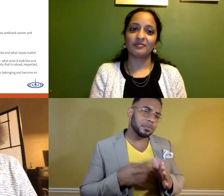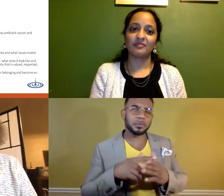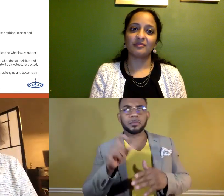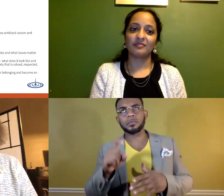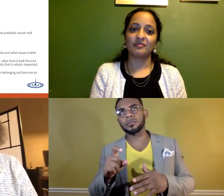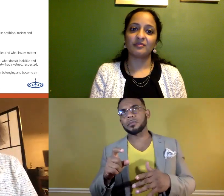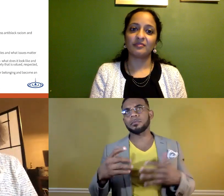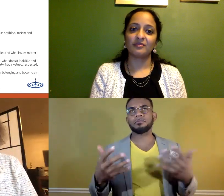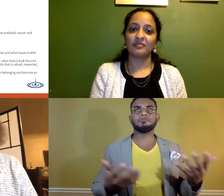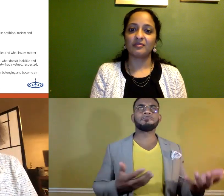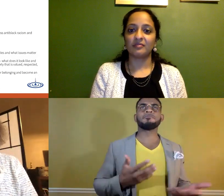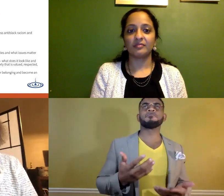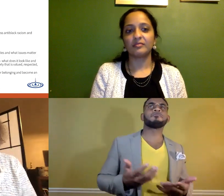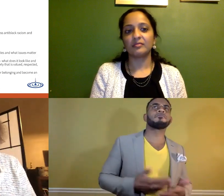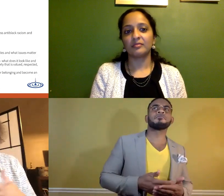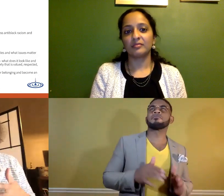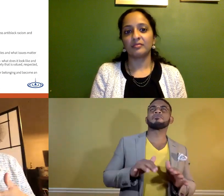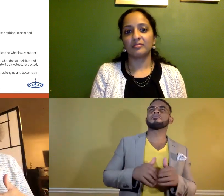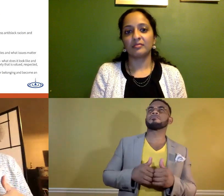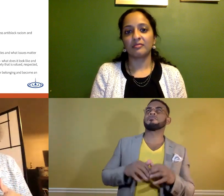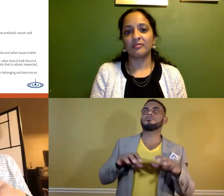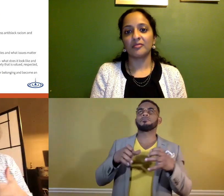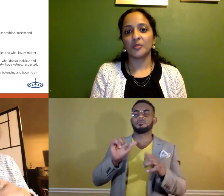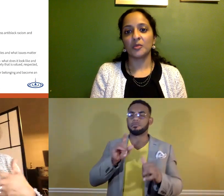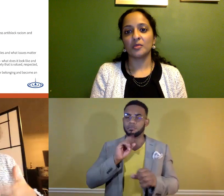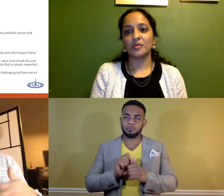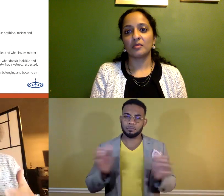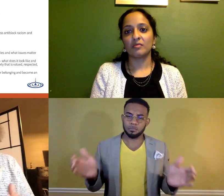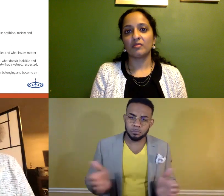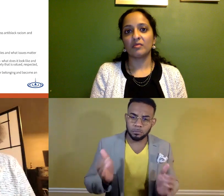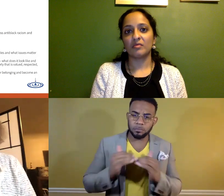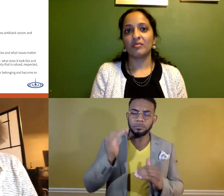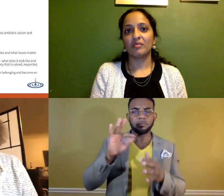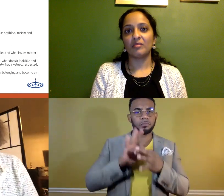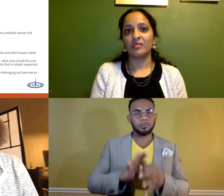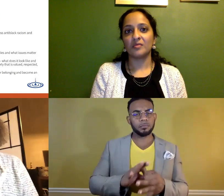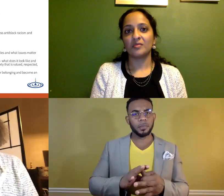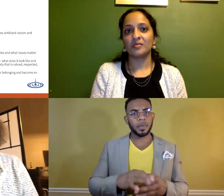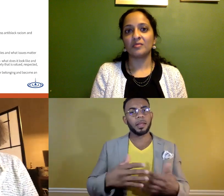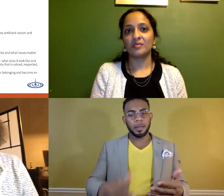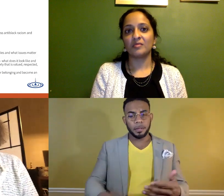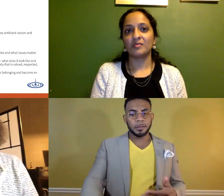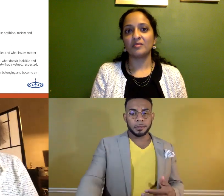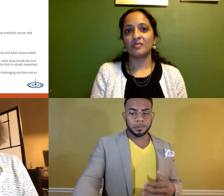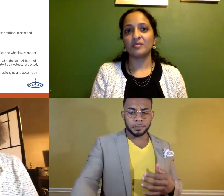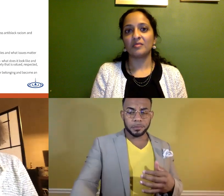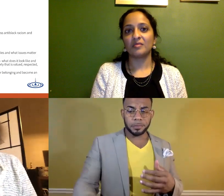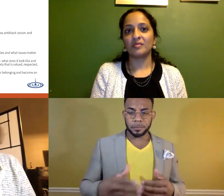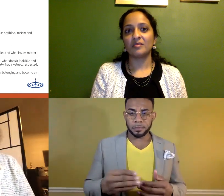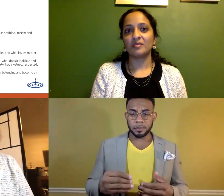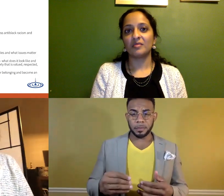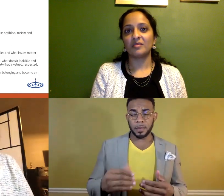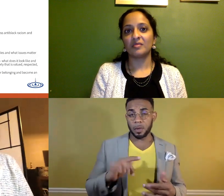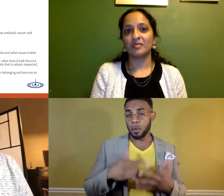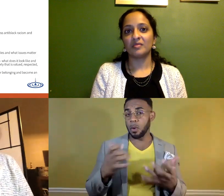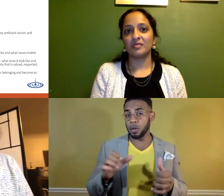should, how the party can actually foster greater belonging. And what we